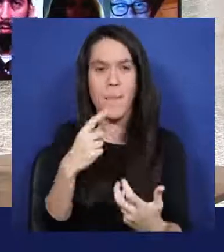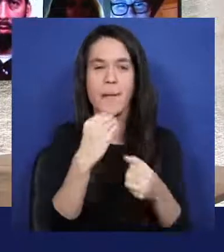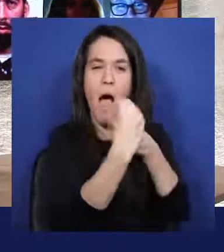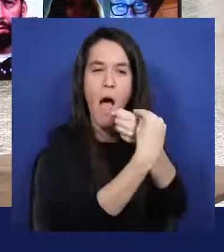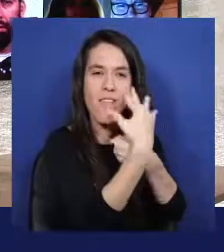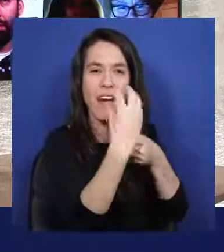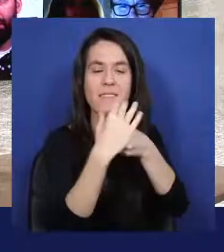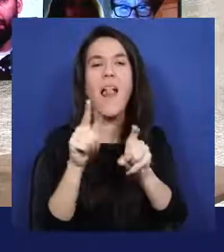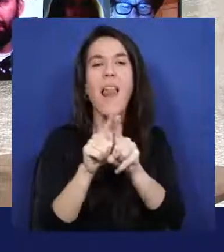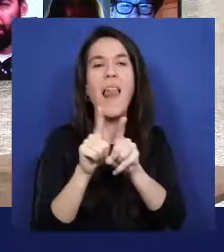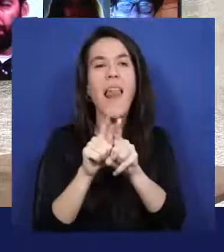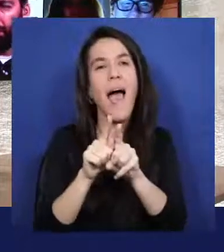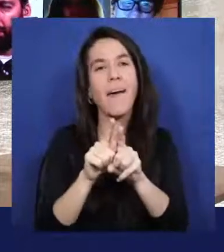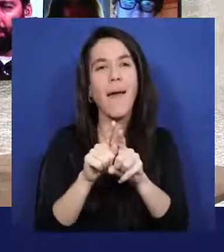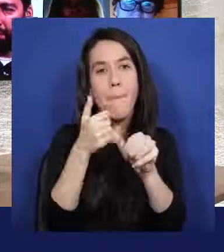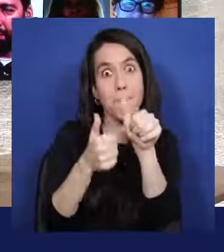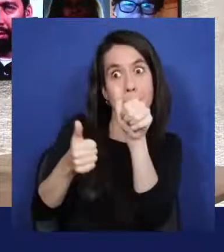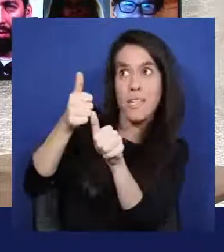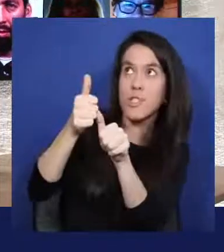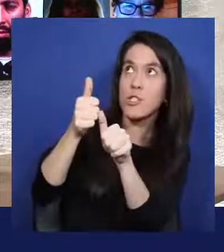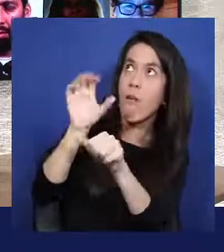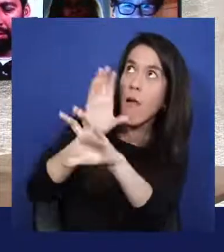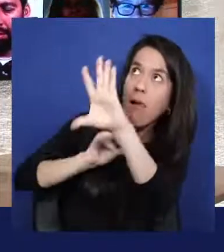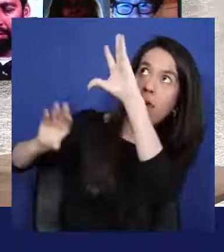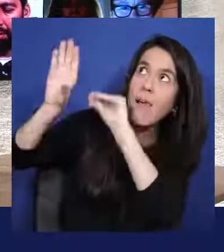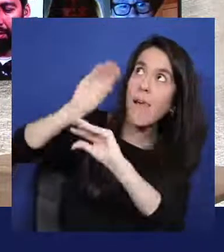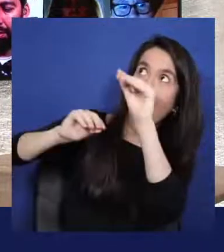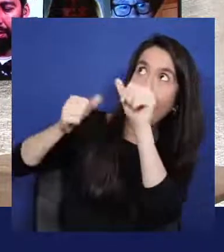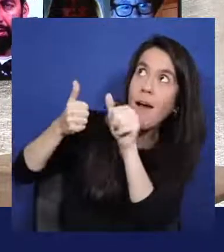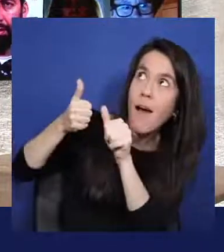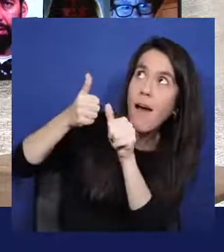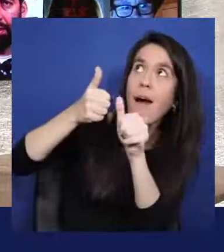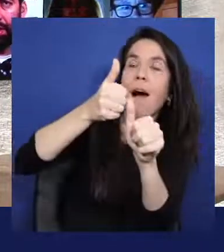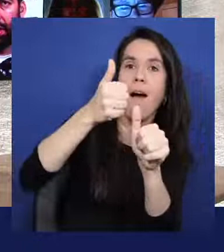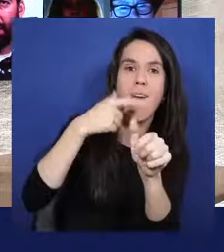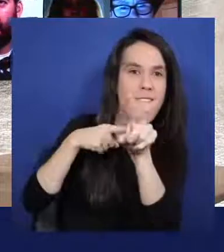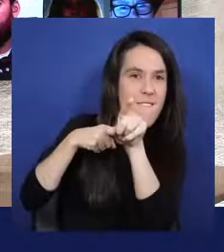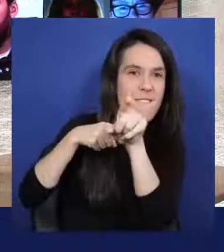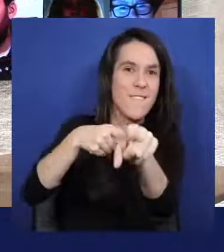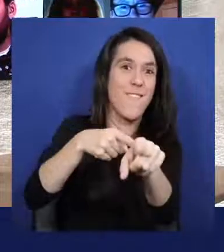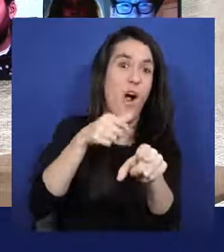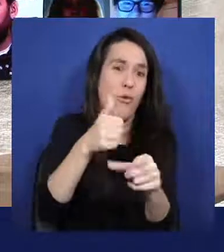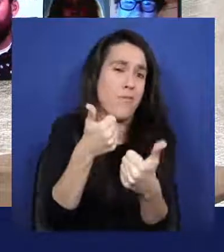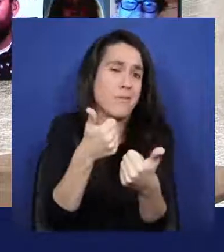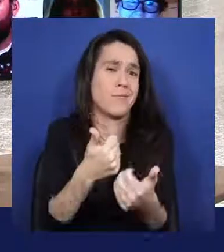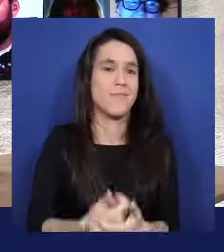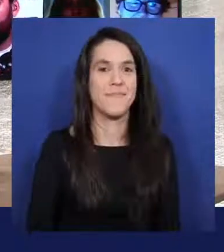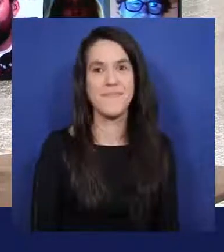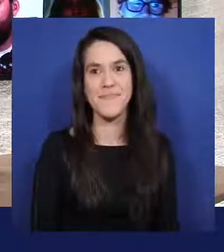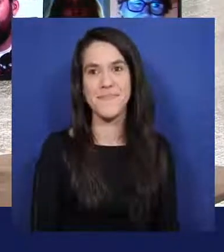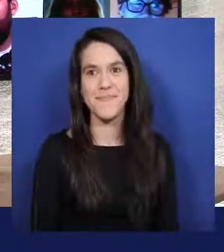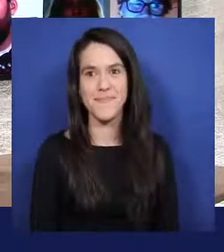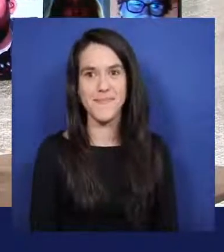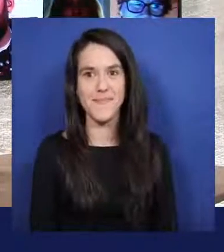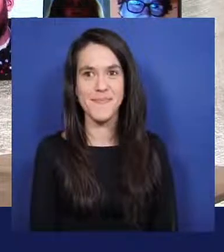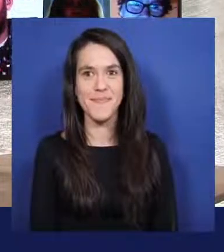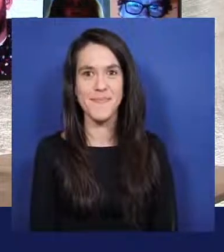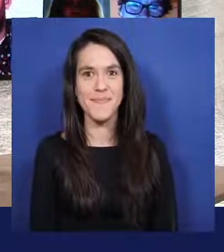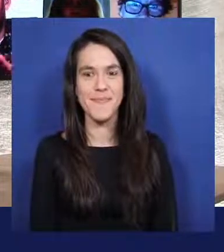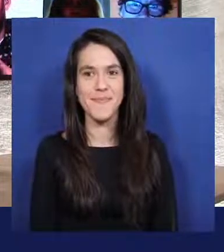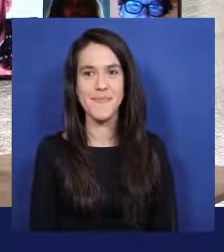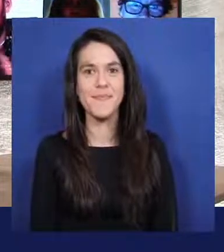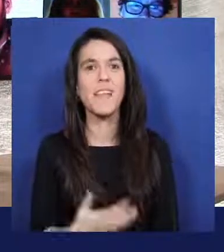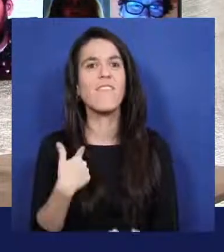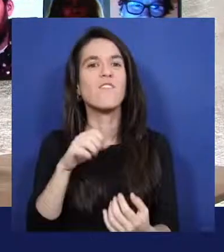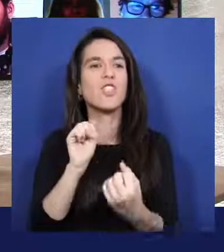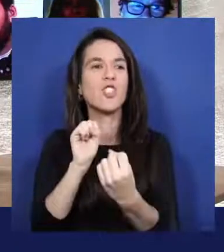but just start building, because I think that's the way you learn. That's awesome. So there's a couple questions in the chat that I want to throw out to